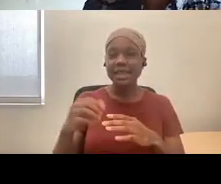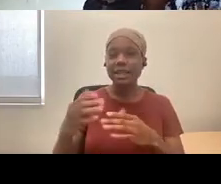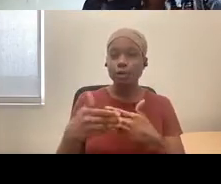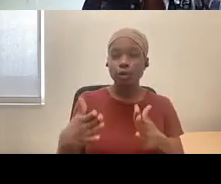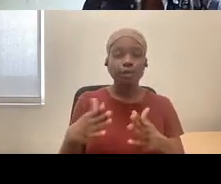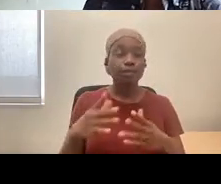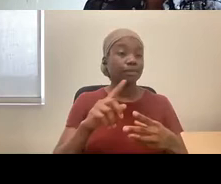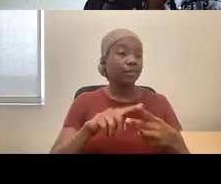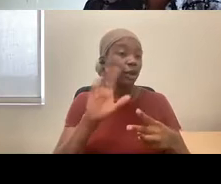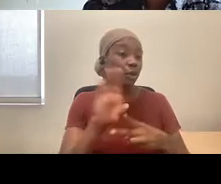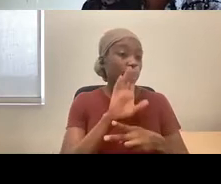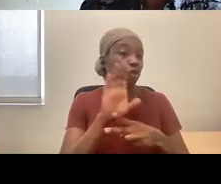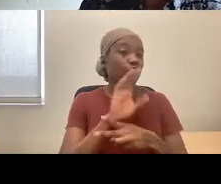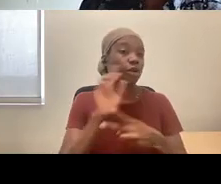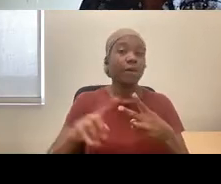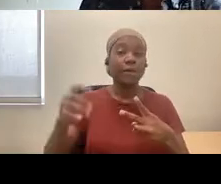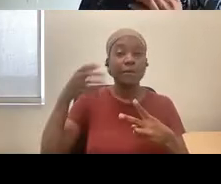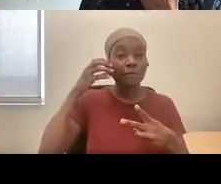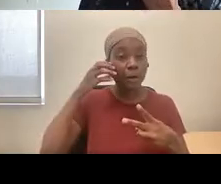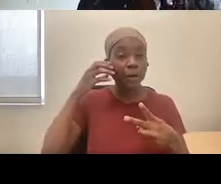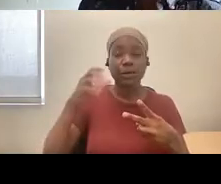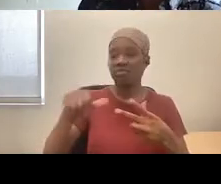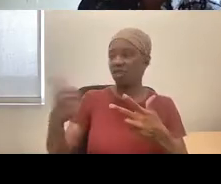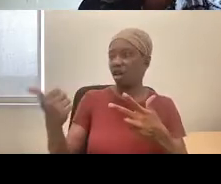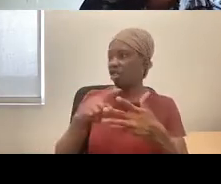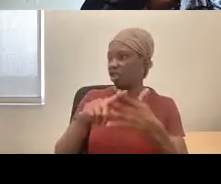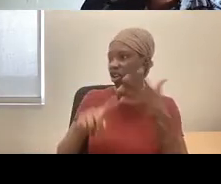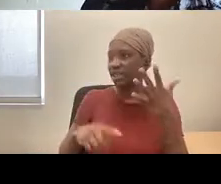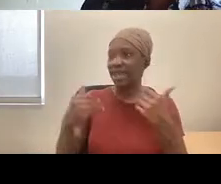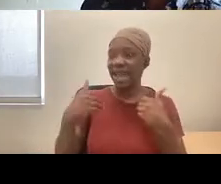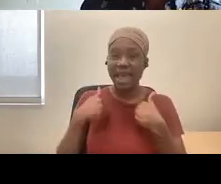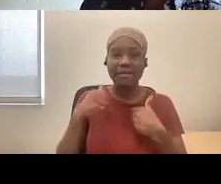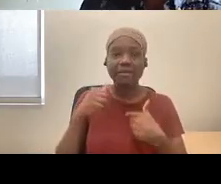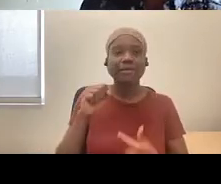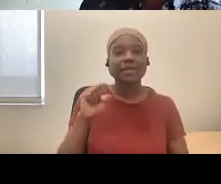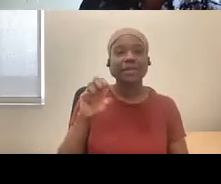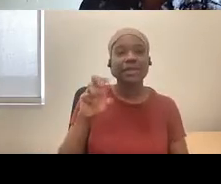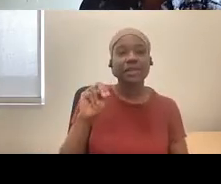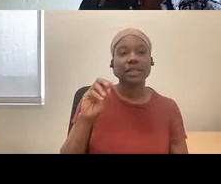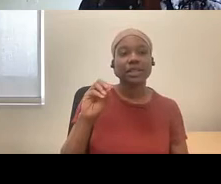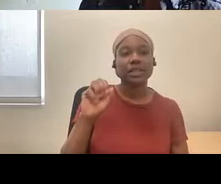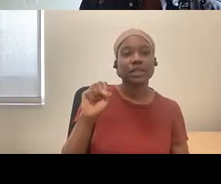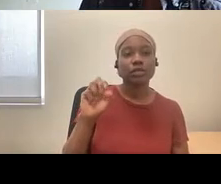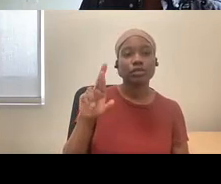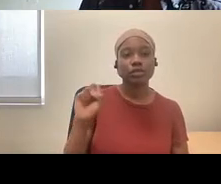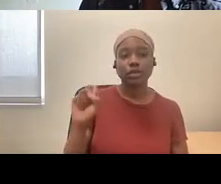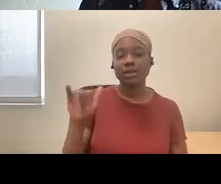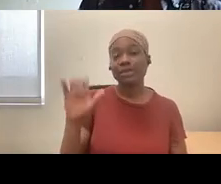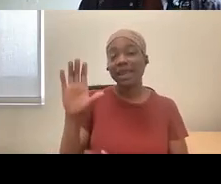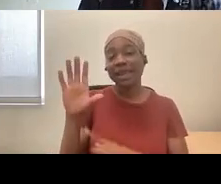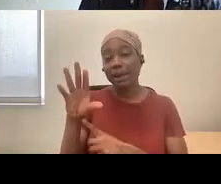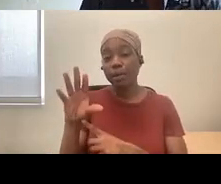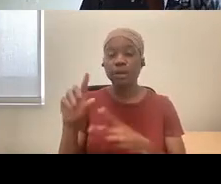your phone and any other devices in there that have sensors, that have things like cameras or